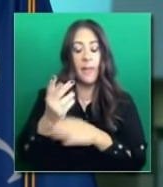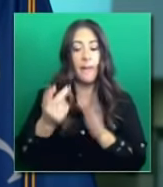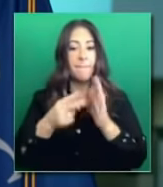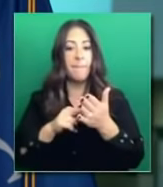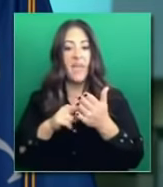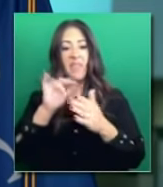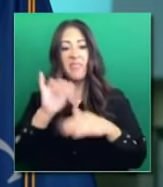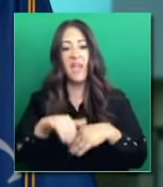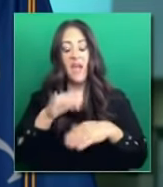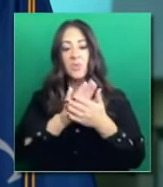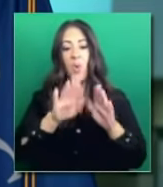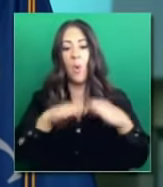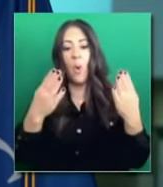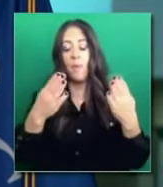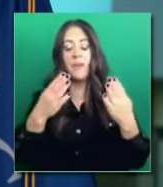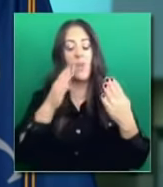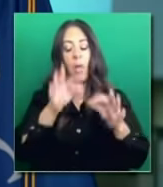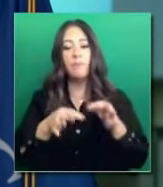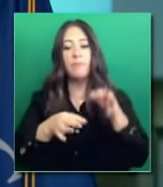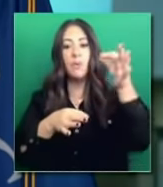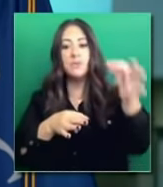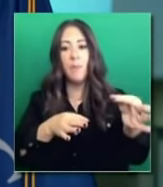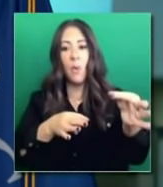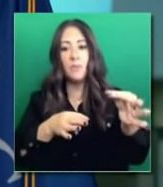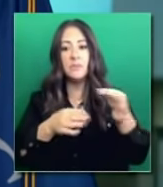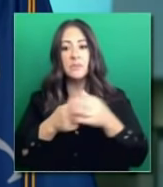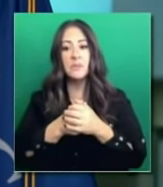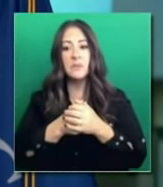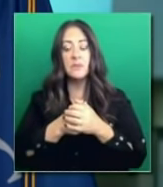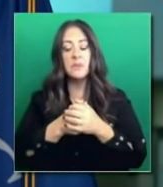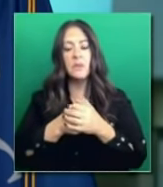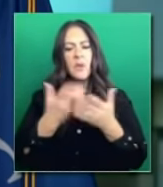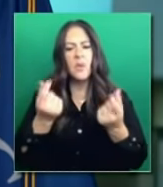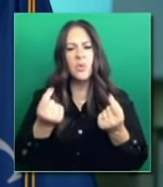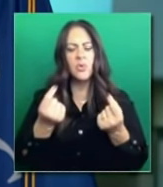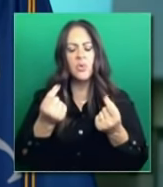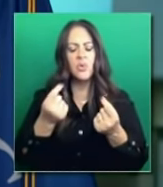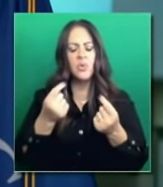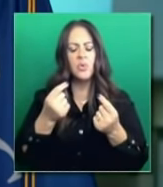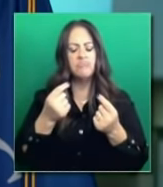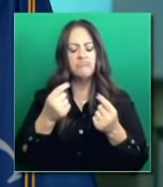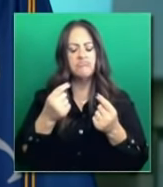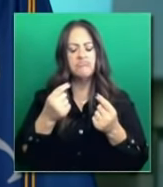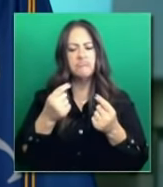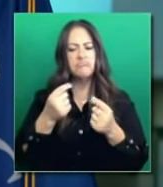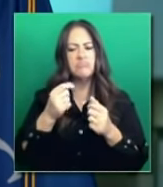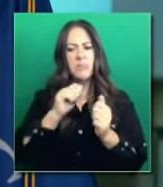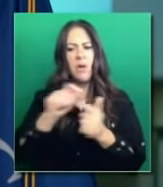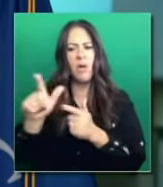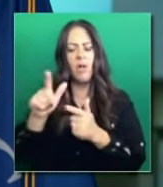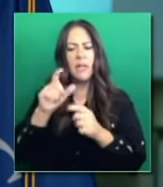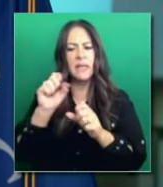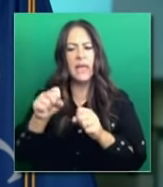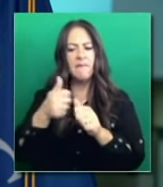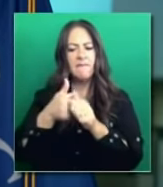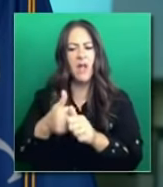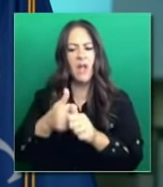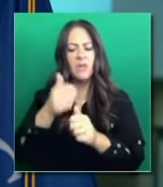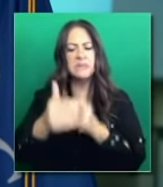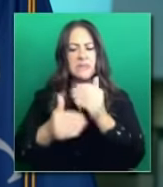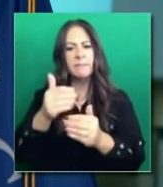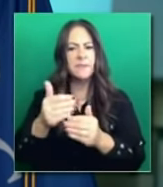the future? And what sort of incentives are there for teachers and staff to return to schools? Well, there's a lot of incentives